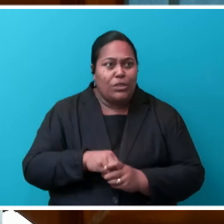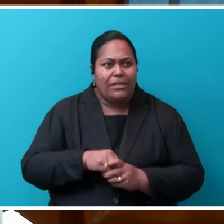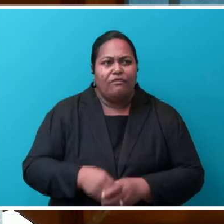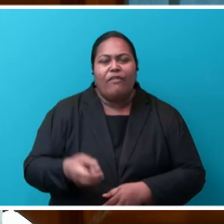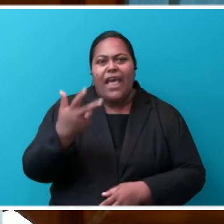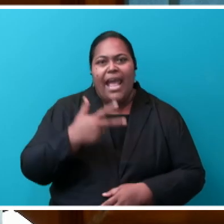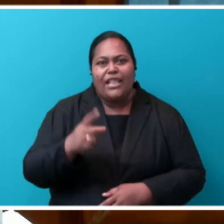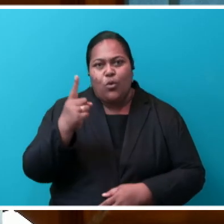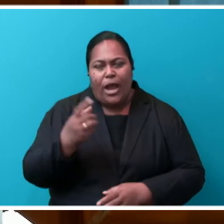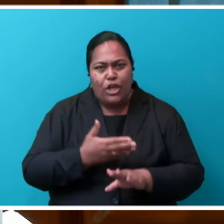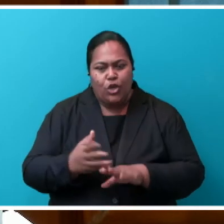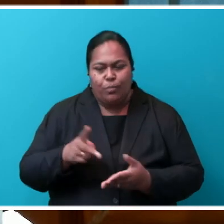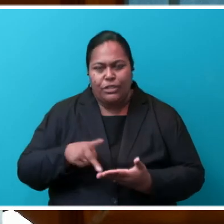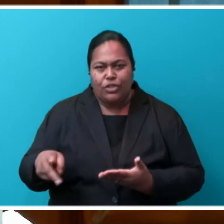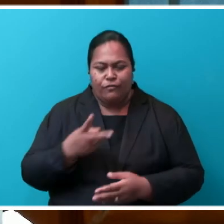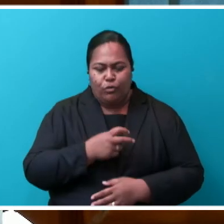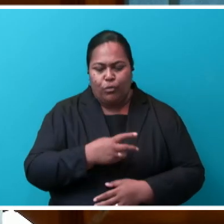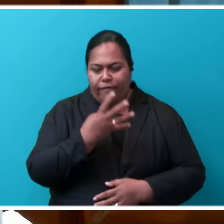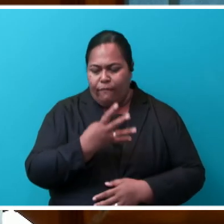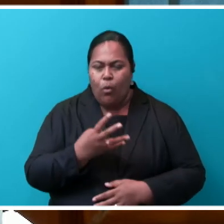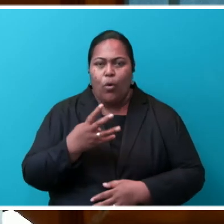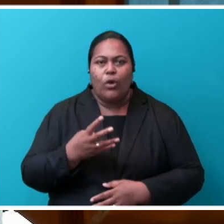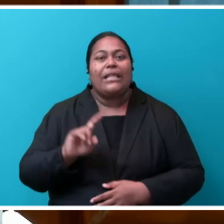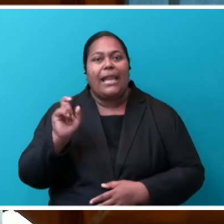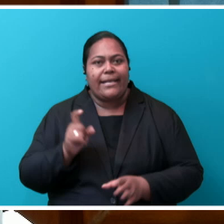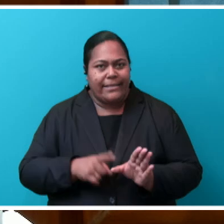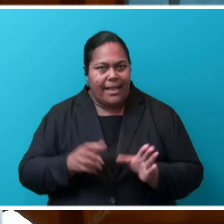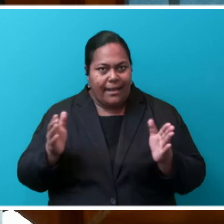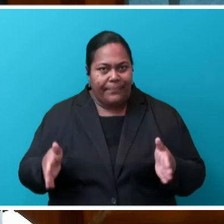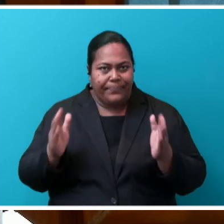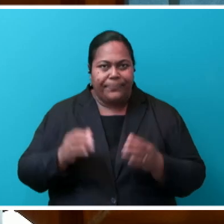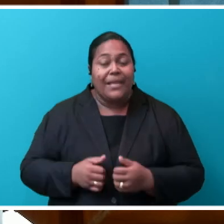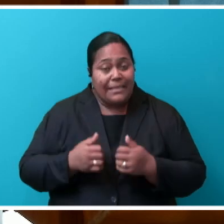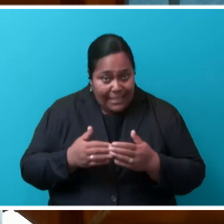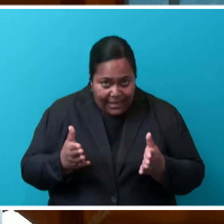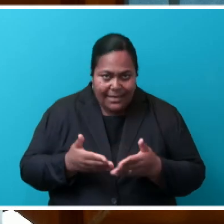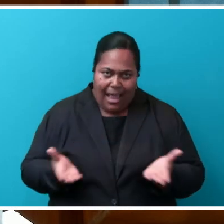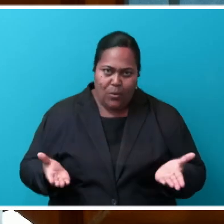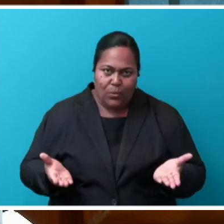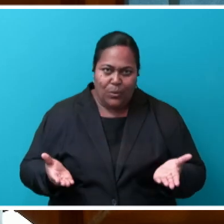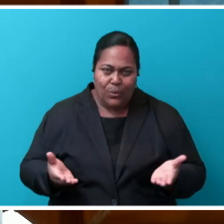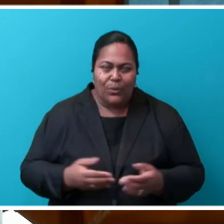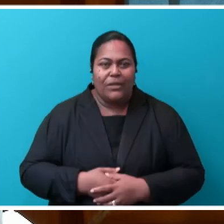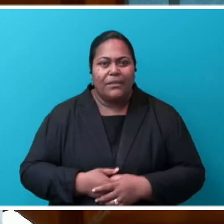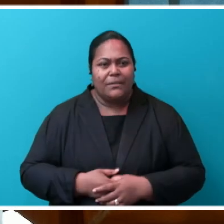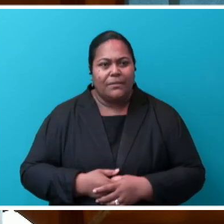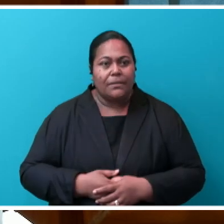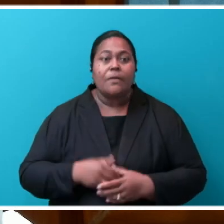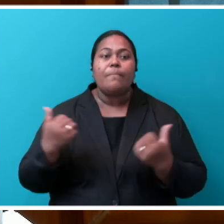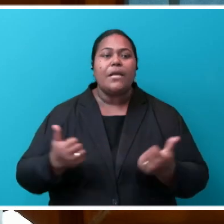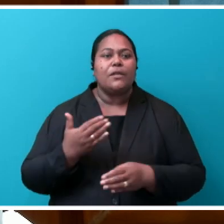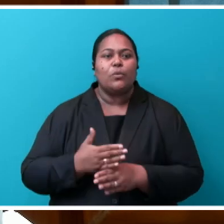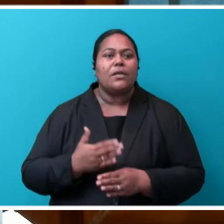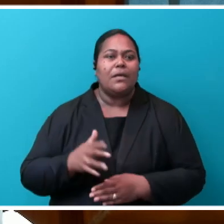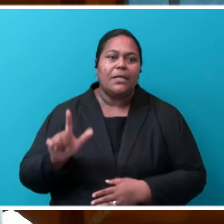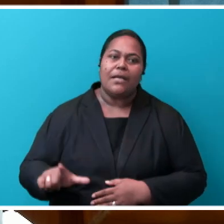for 2024 and 2025. This is the start, Mr. Speaker, sir. There is still much left to